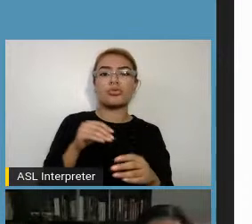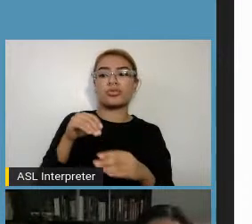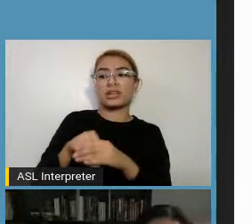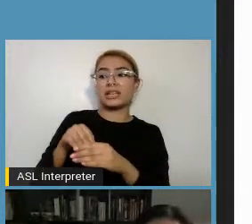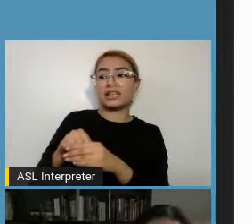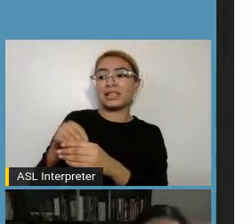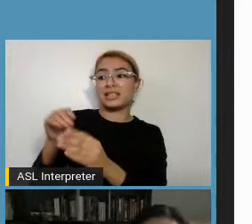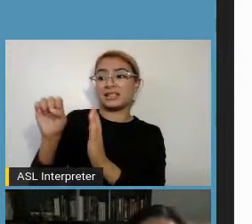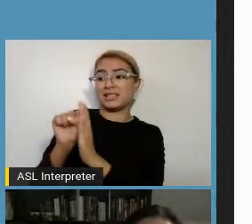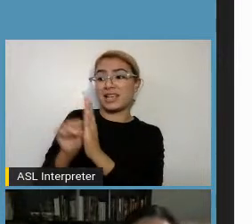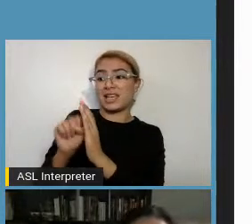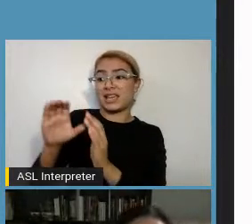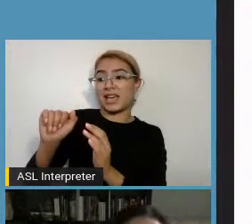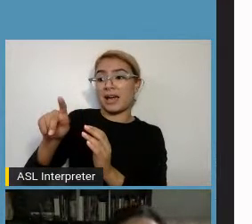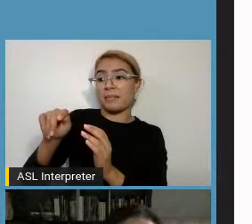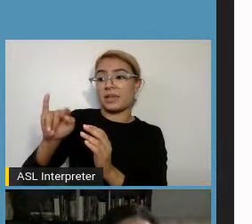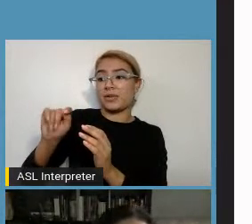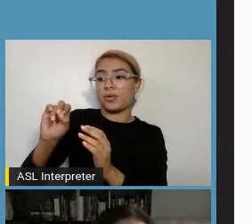state capitol.